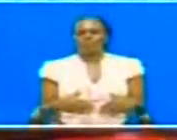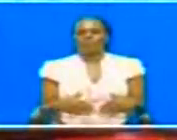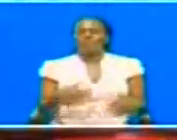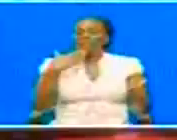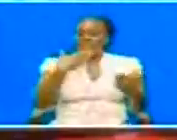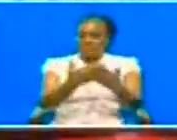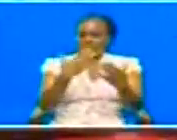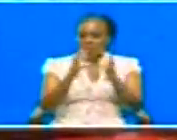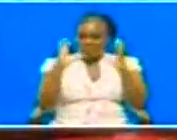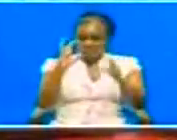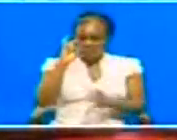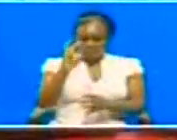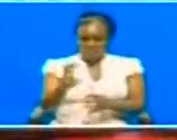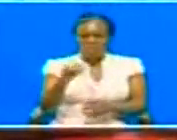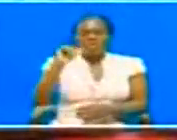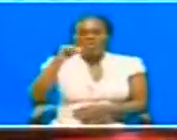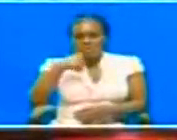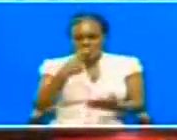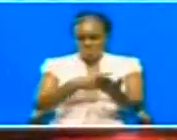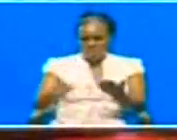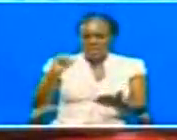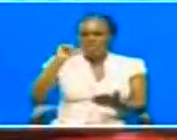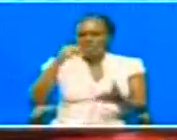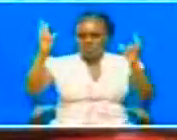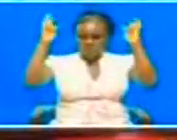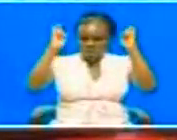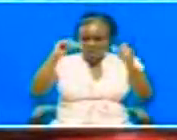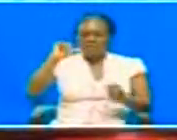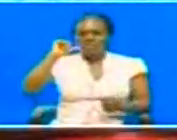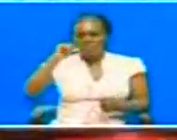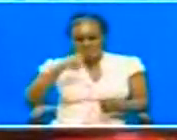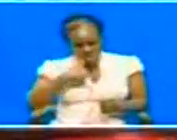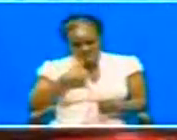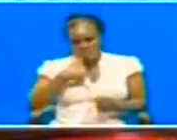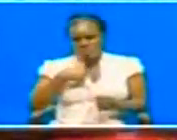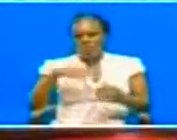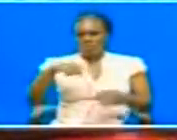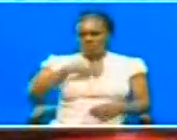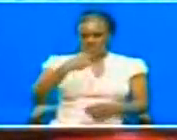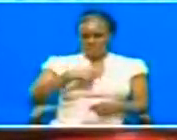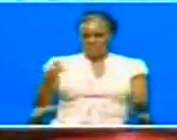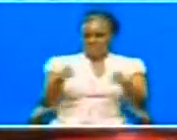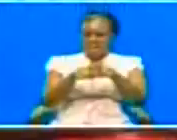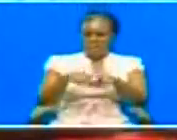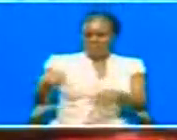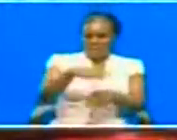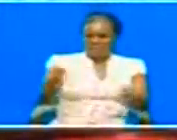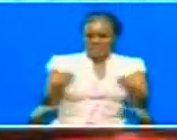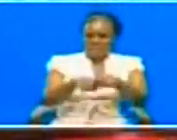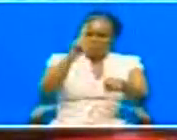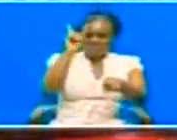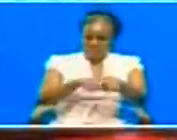so much for watching. Next week, new topic, new guests, new theme, same place, same time. Right